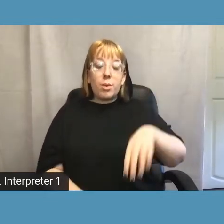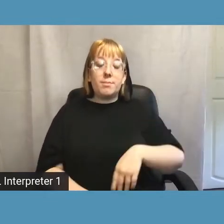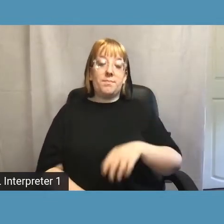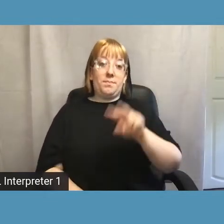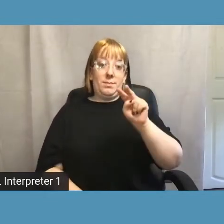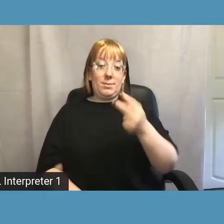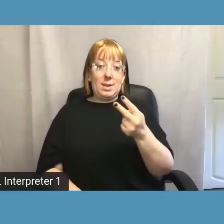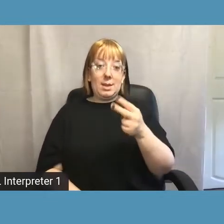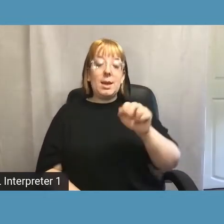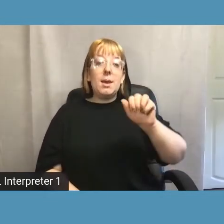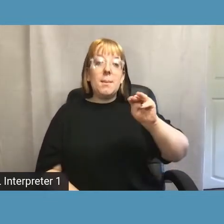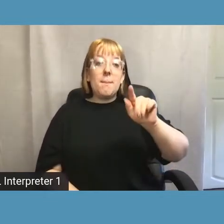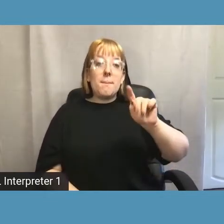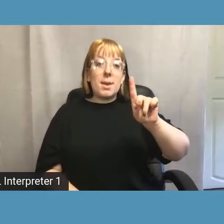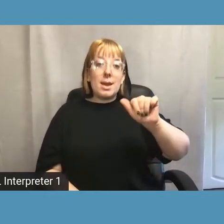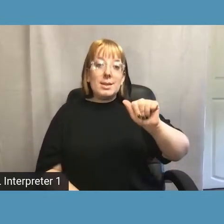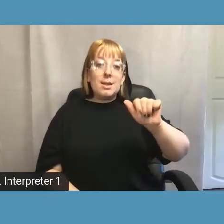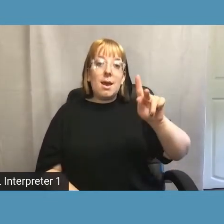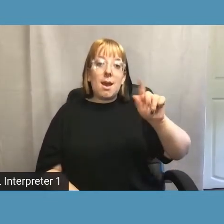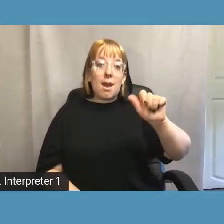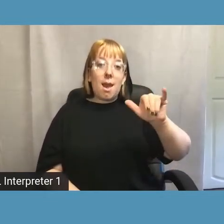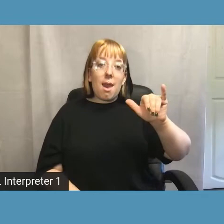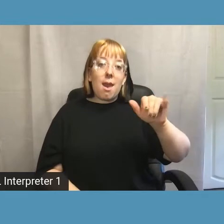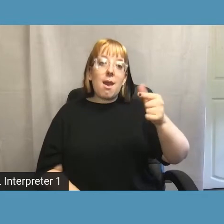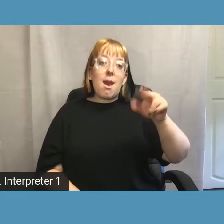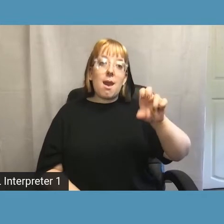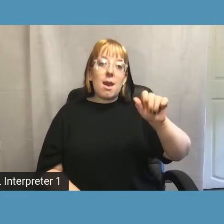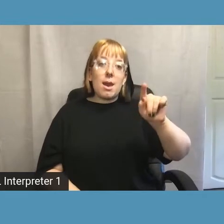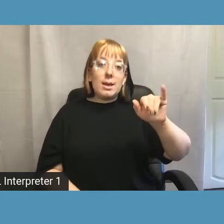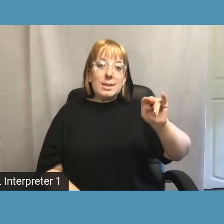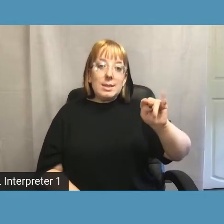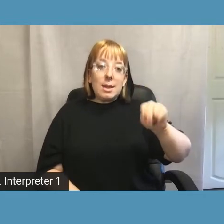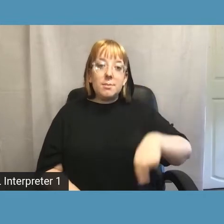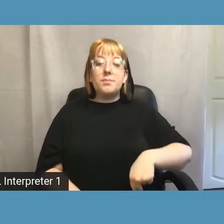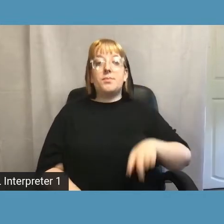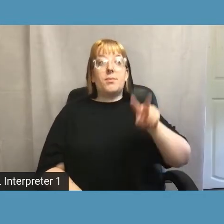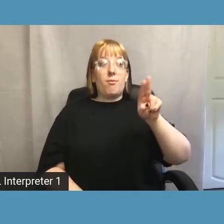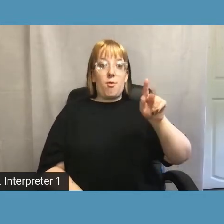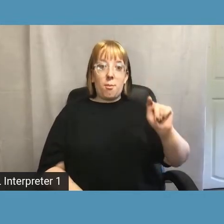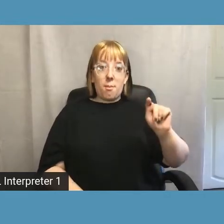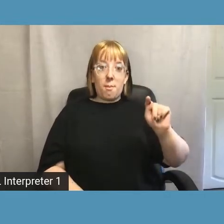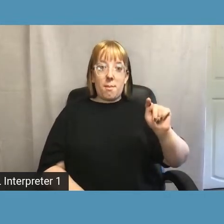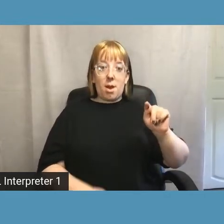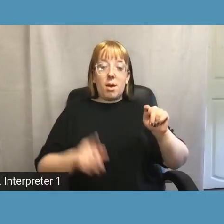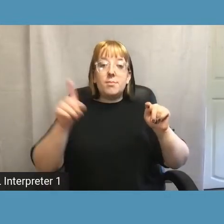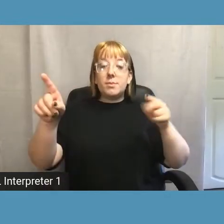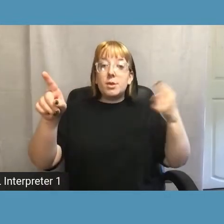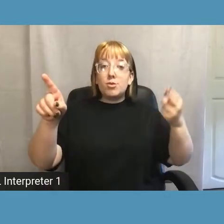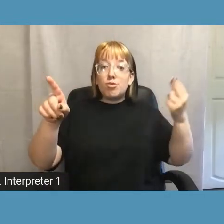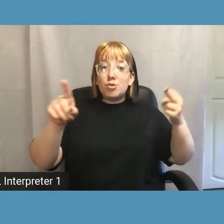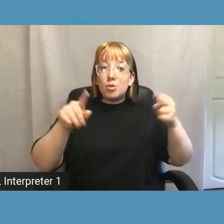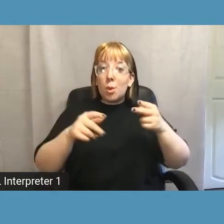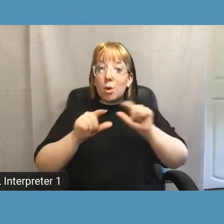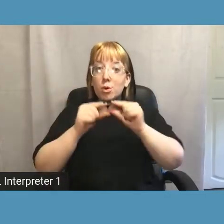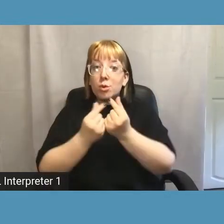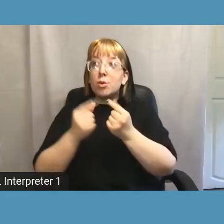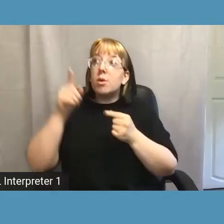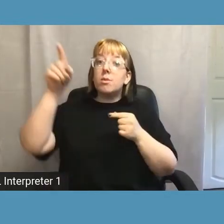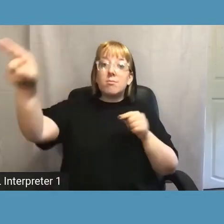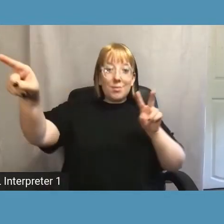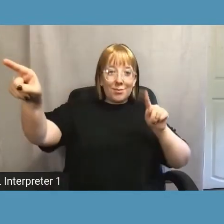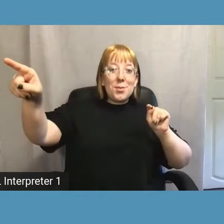Gustin, the Public Programs Manager and fellow New Englander for the Vermont Historical Society located in Barre,